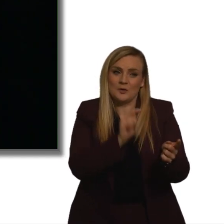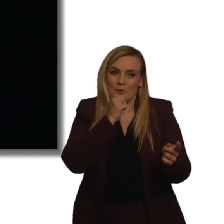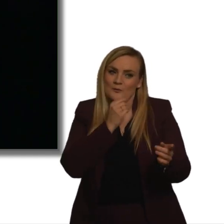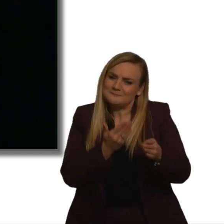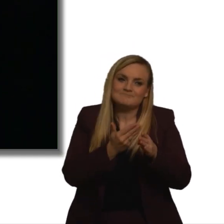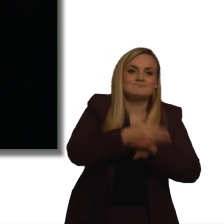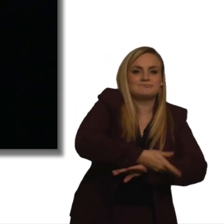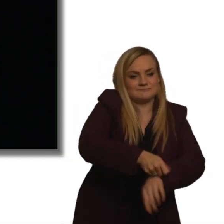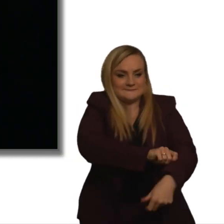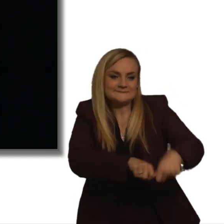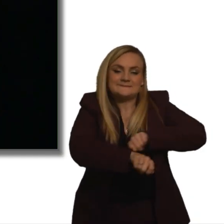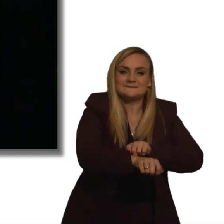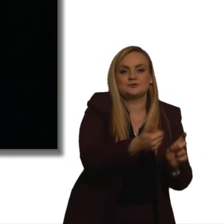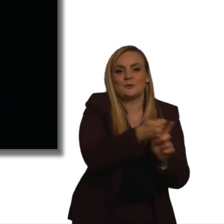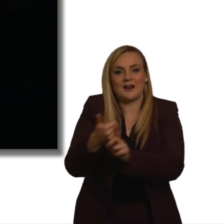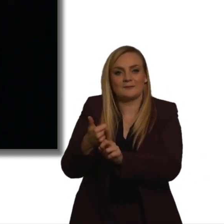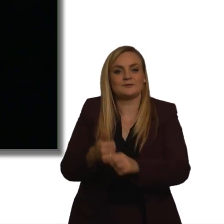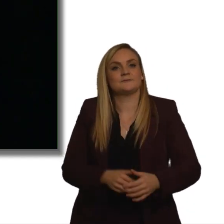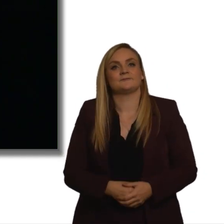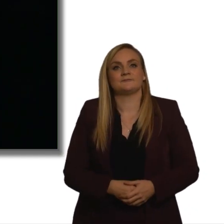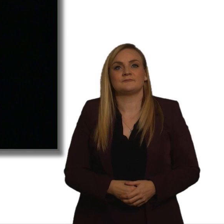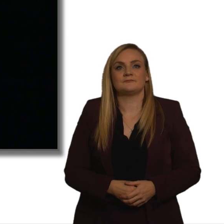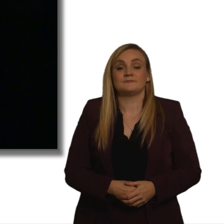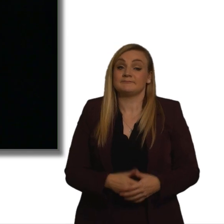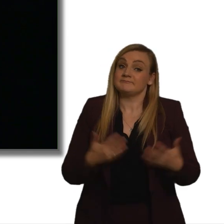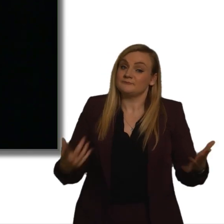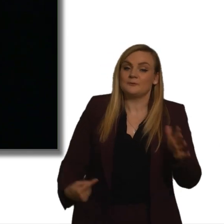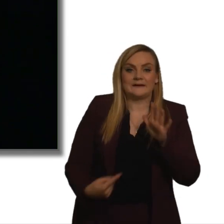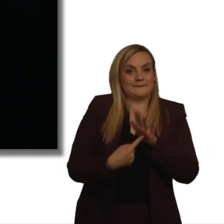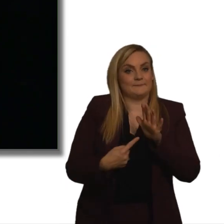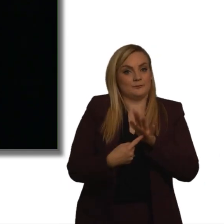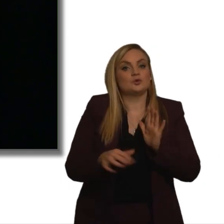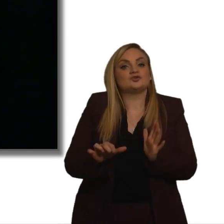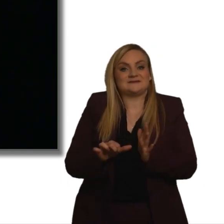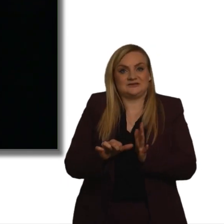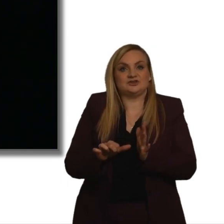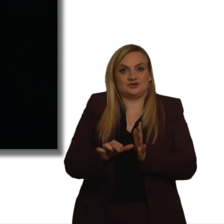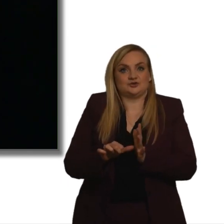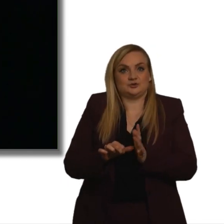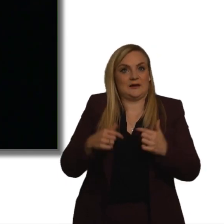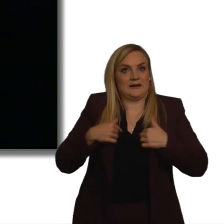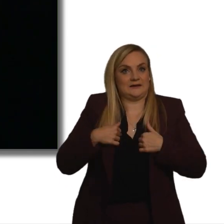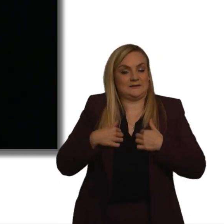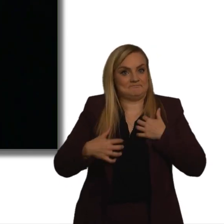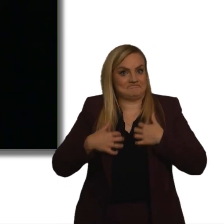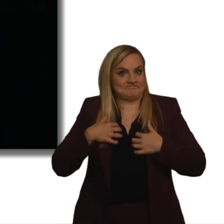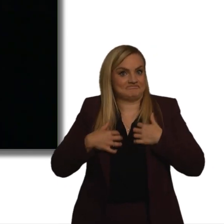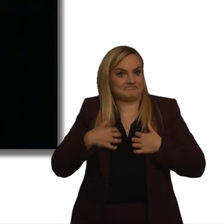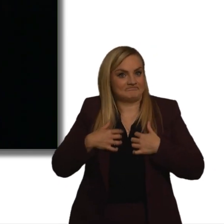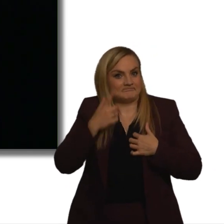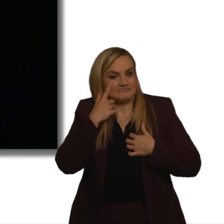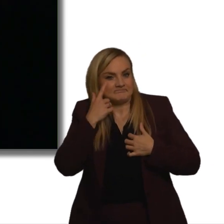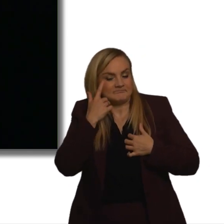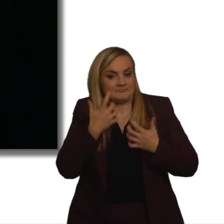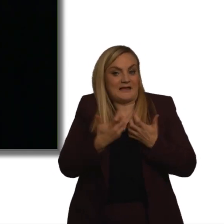stops to help. So it's an important issue, and I'm looking forward to seeing how